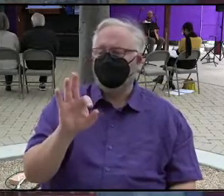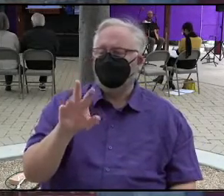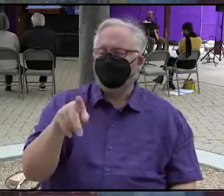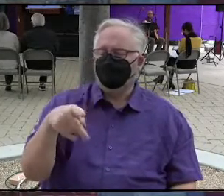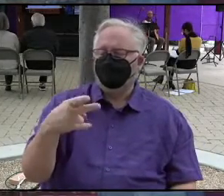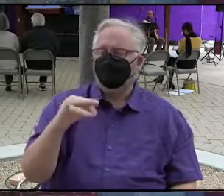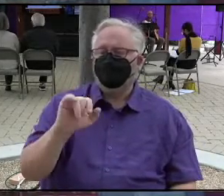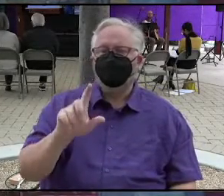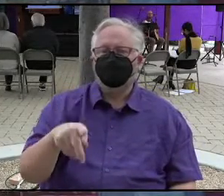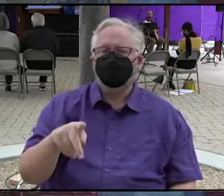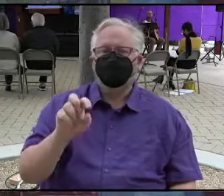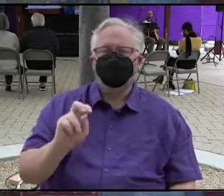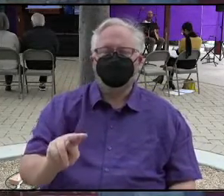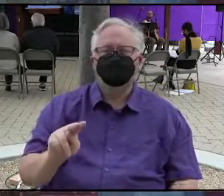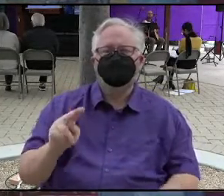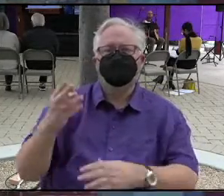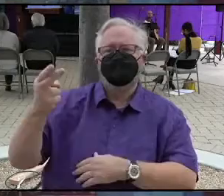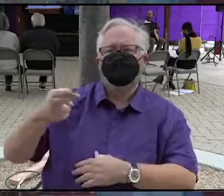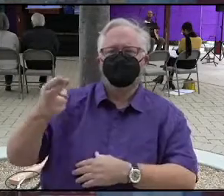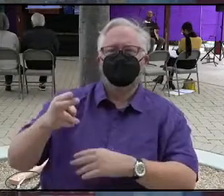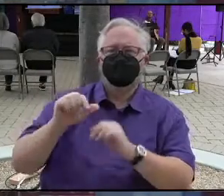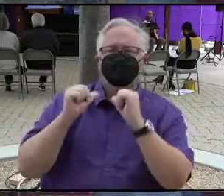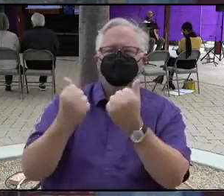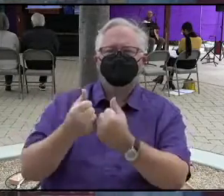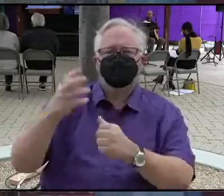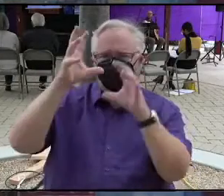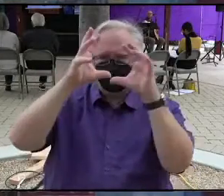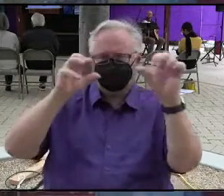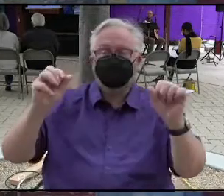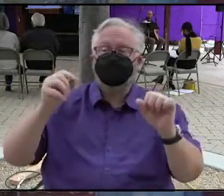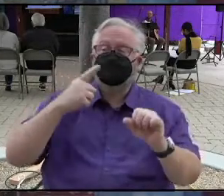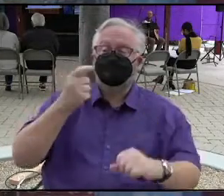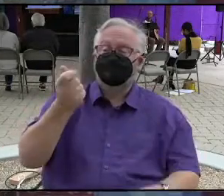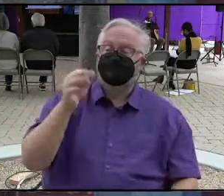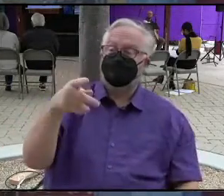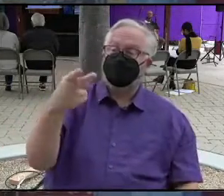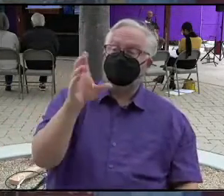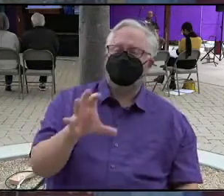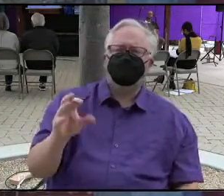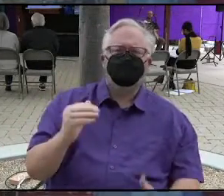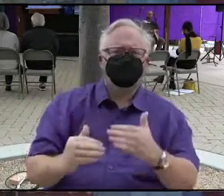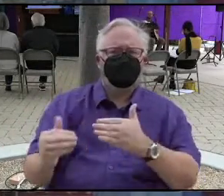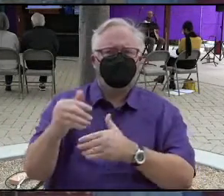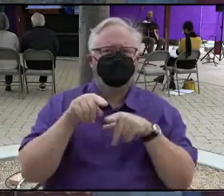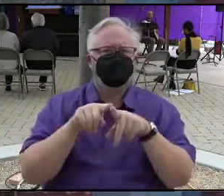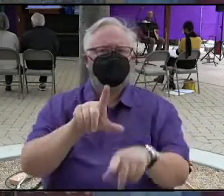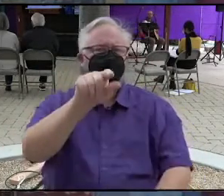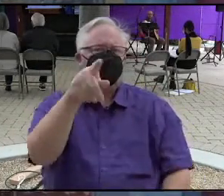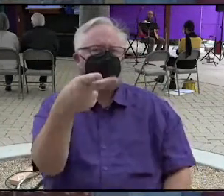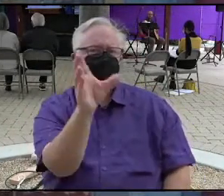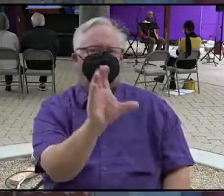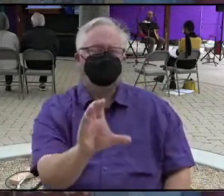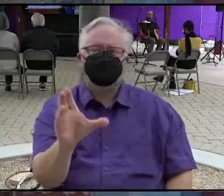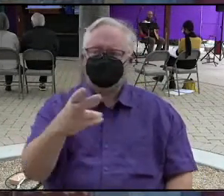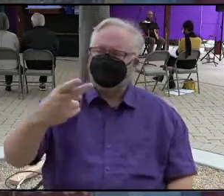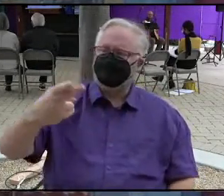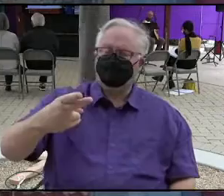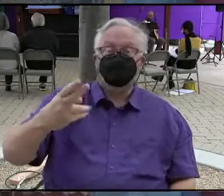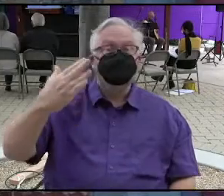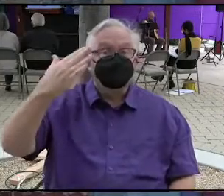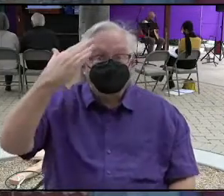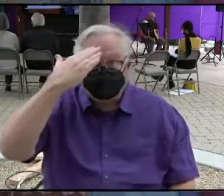Historical Association president, wrote, "In the 19th century and too far into the 20th, history was